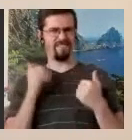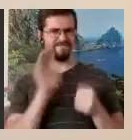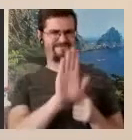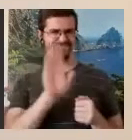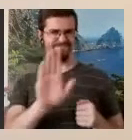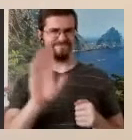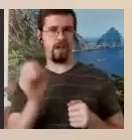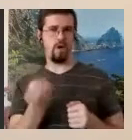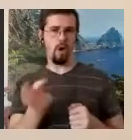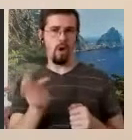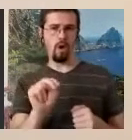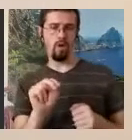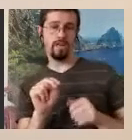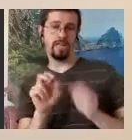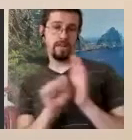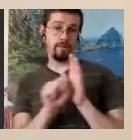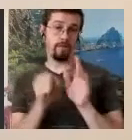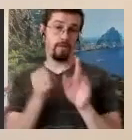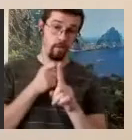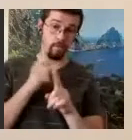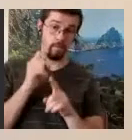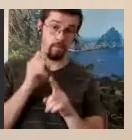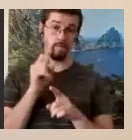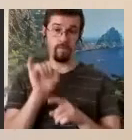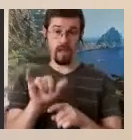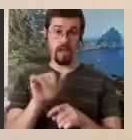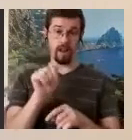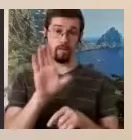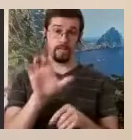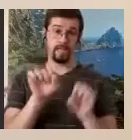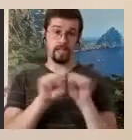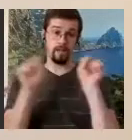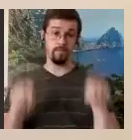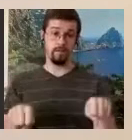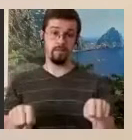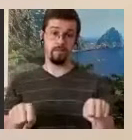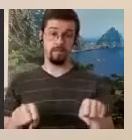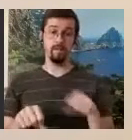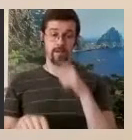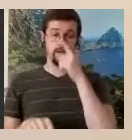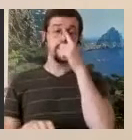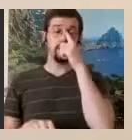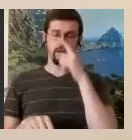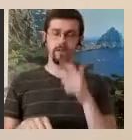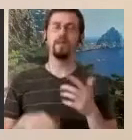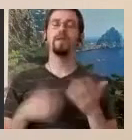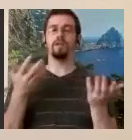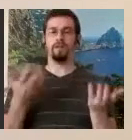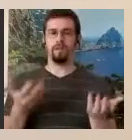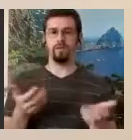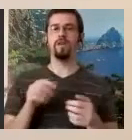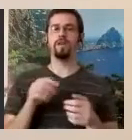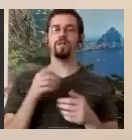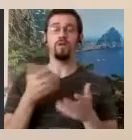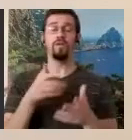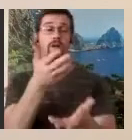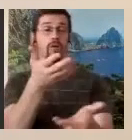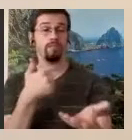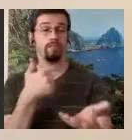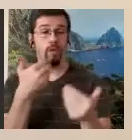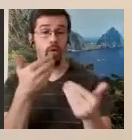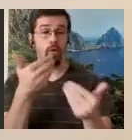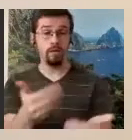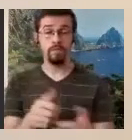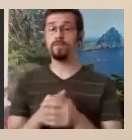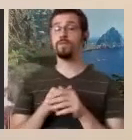Roman alphabet. Isn't that what you're saying? Yes, that's what I'm saying. Yeah, and so therefore yes, go ahead.